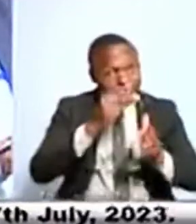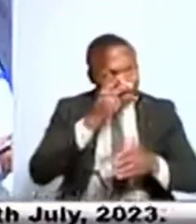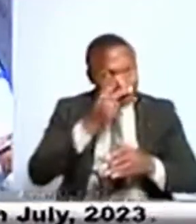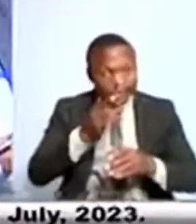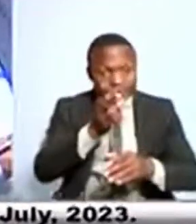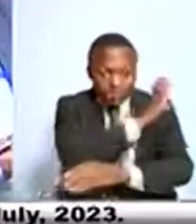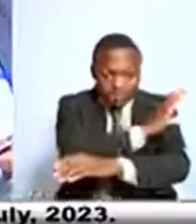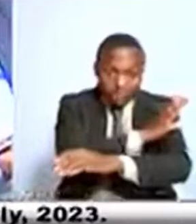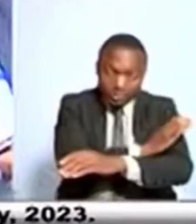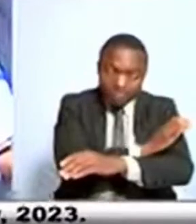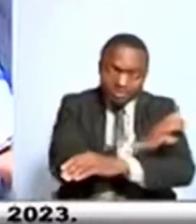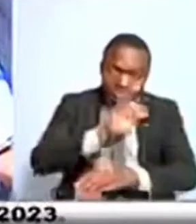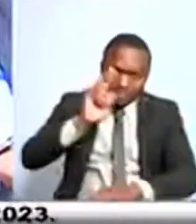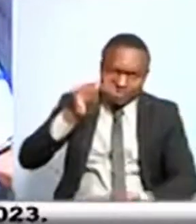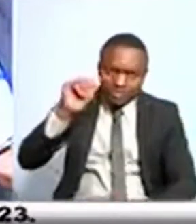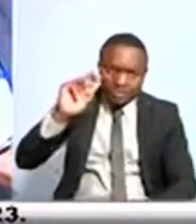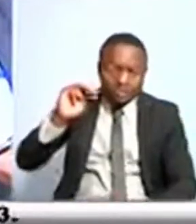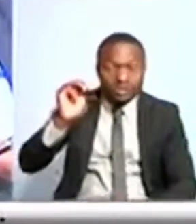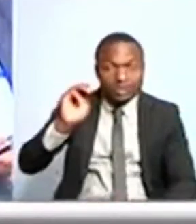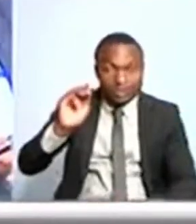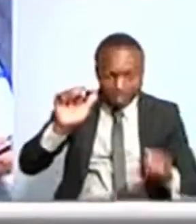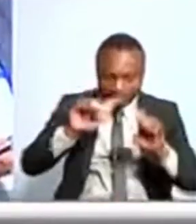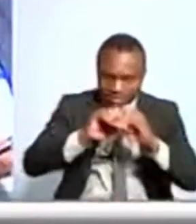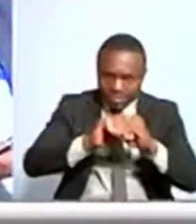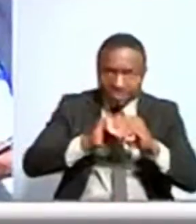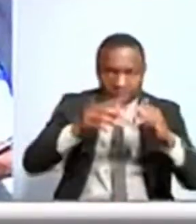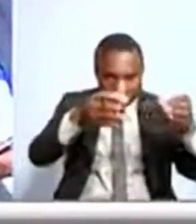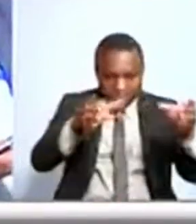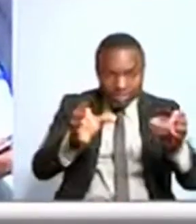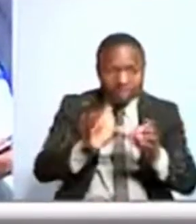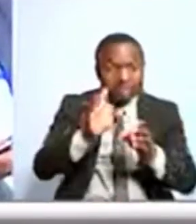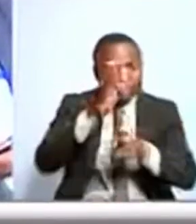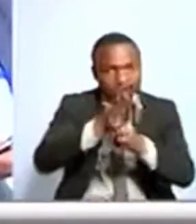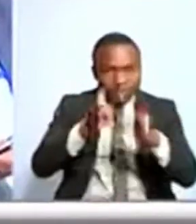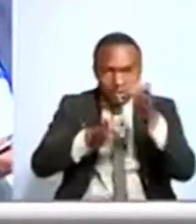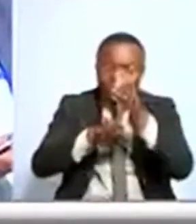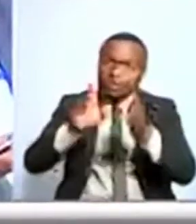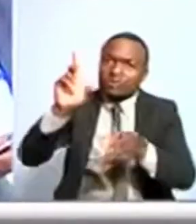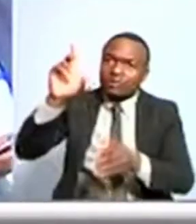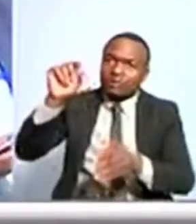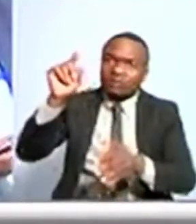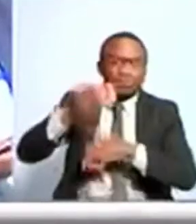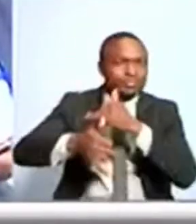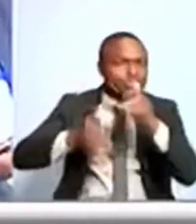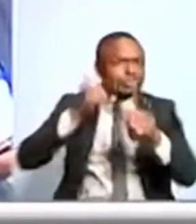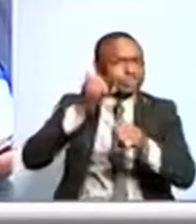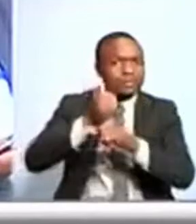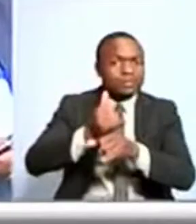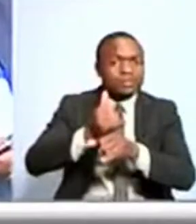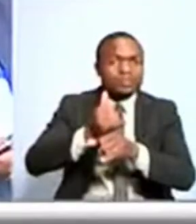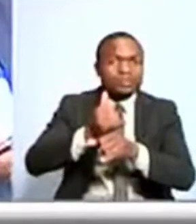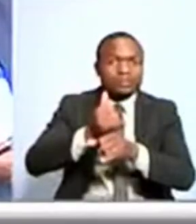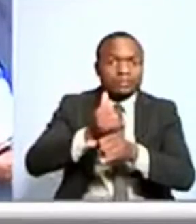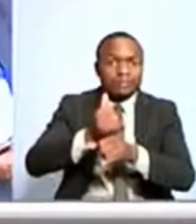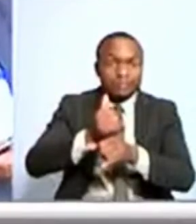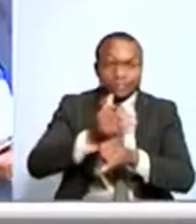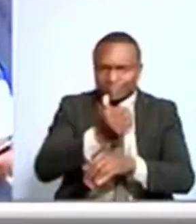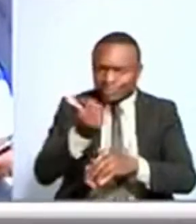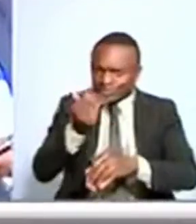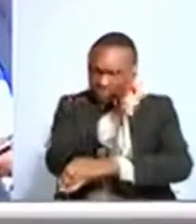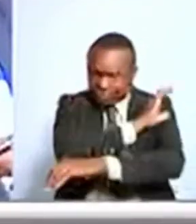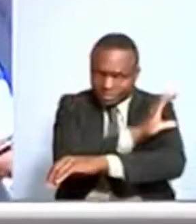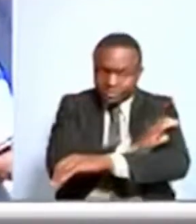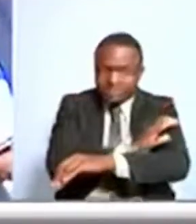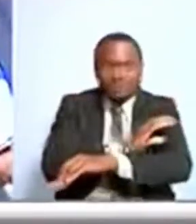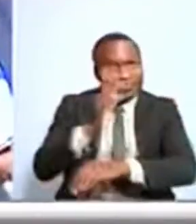clinics such as Namyanda Clinic in Mbabala constituency that's been constructed in the last 20 years. Kachenje Clinic, almost 15